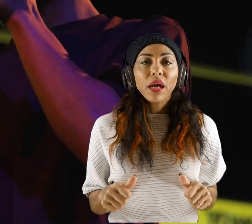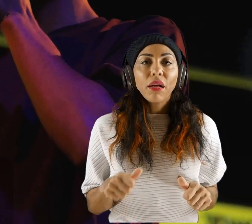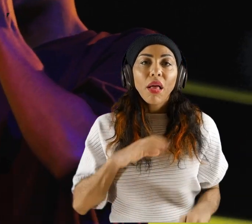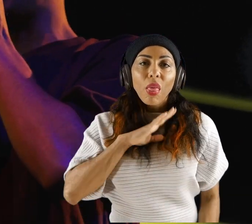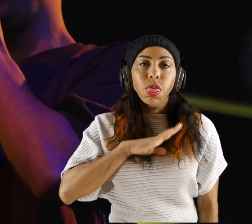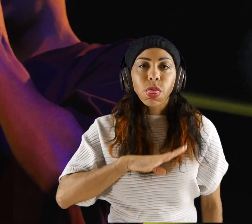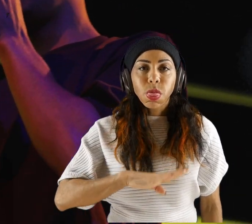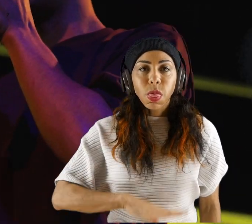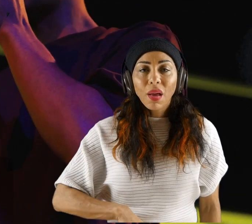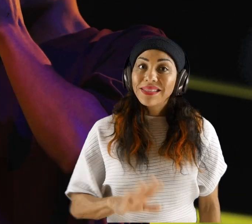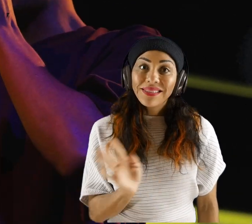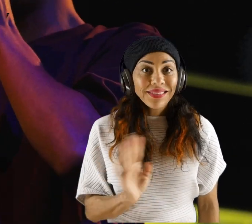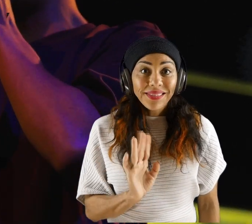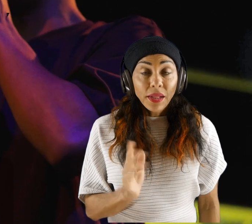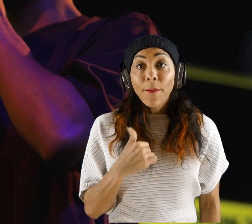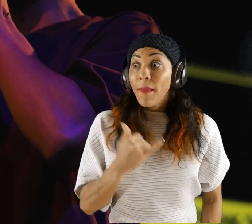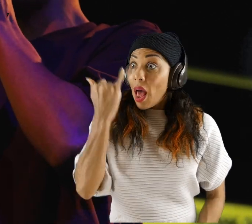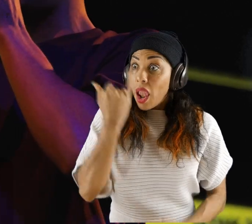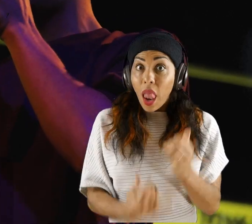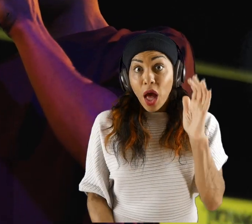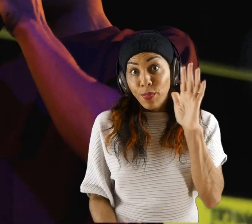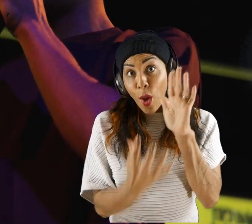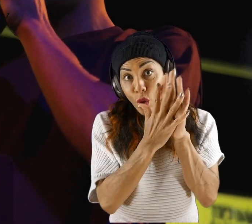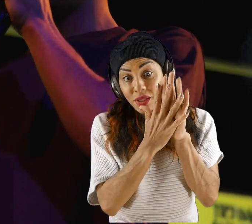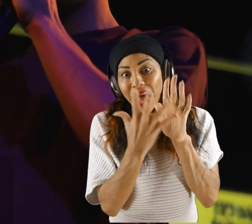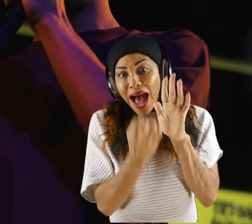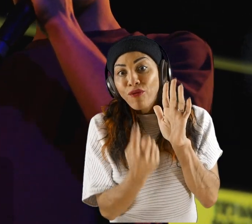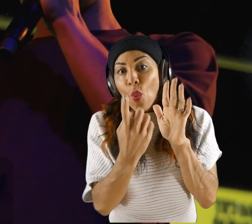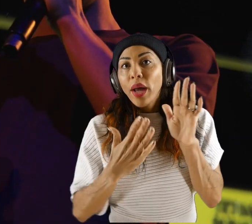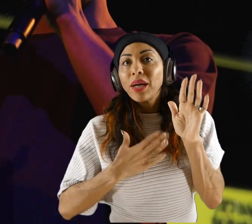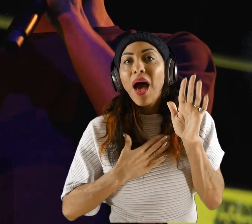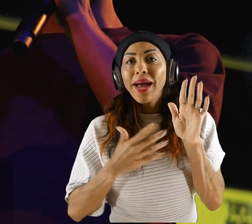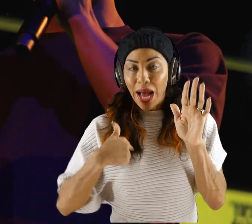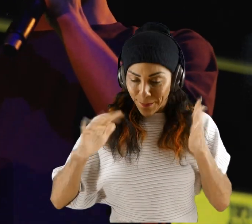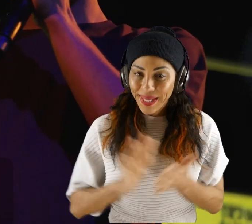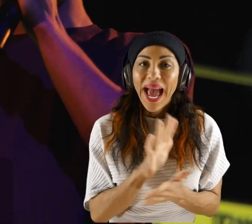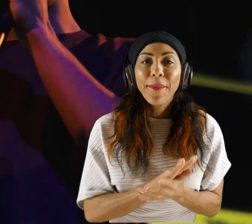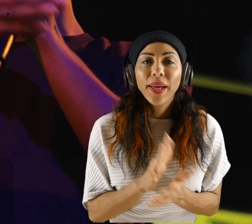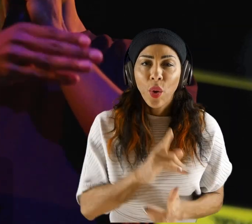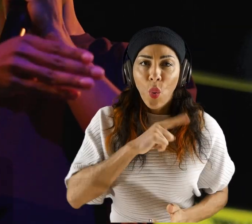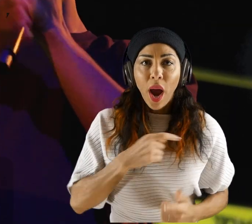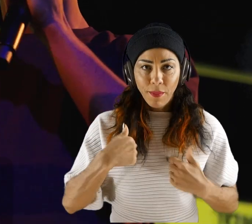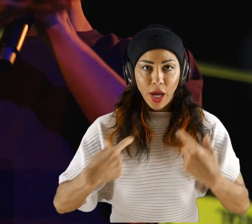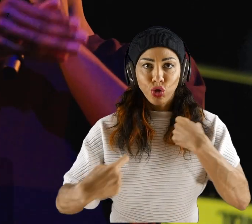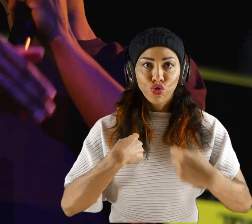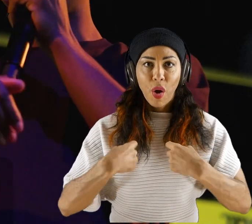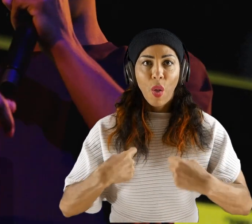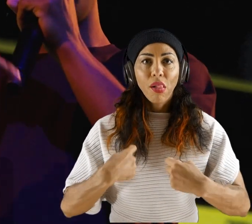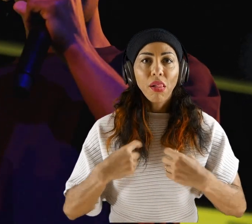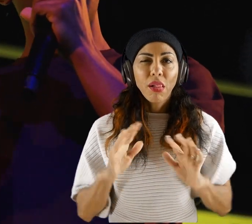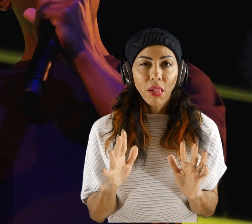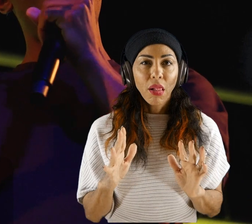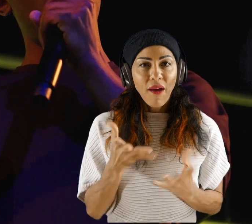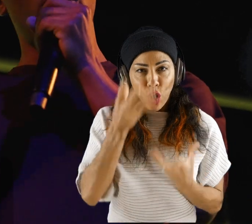like and I'll be happy because I've been in control of that end. You know what I'm saying? this is what I've learned from previous